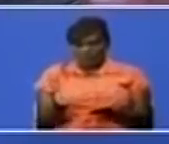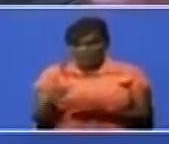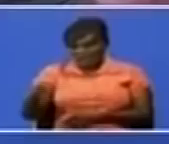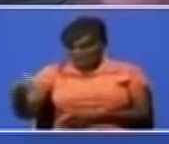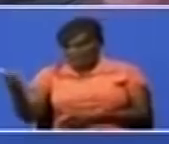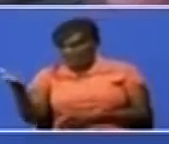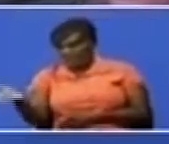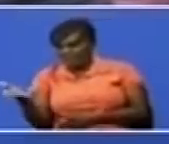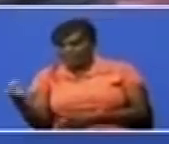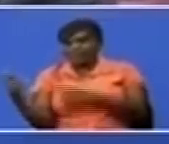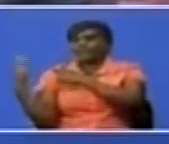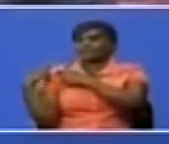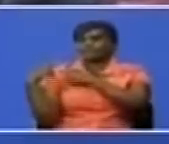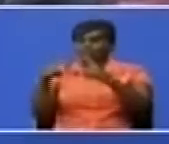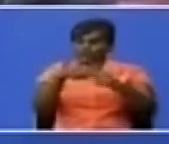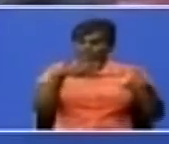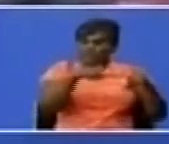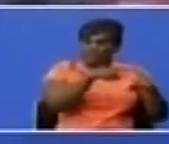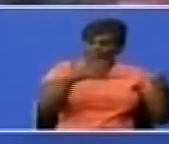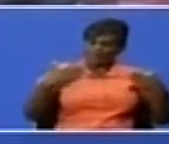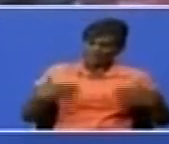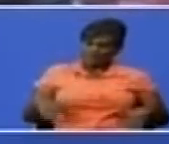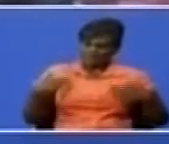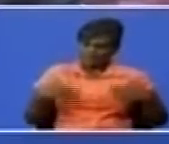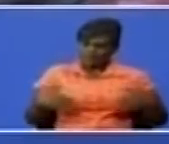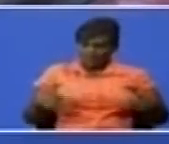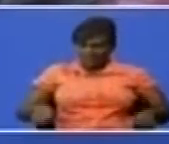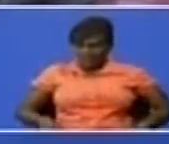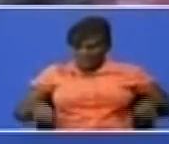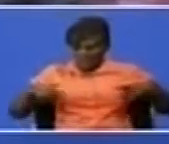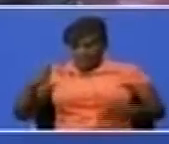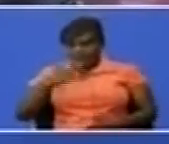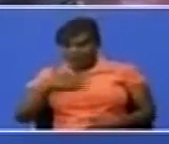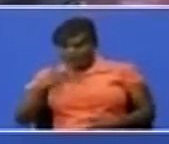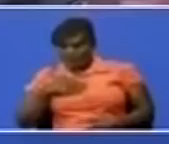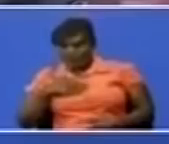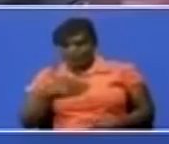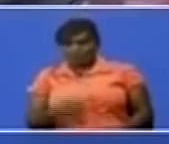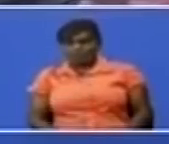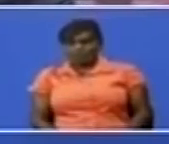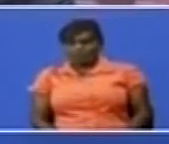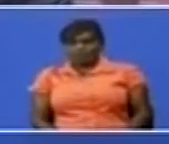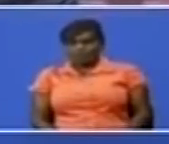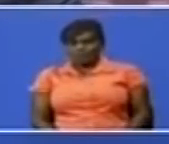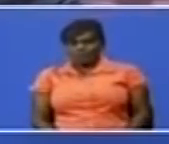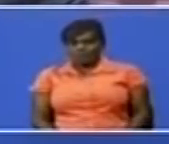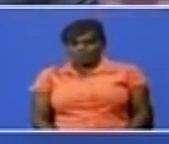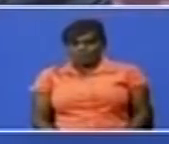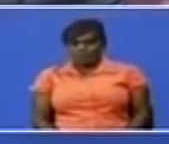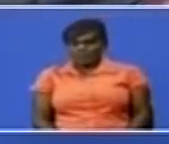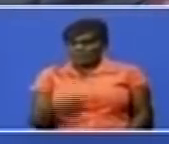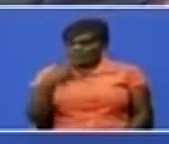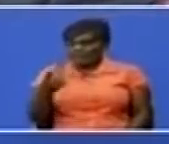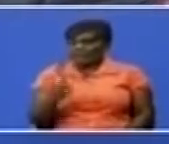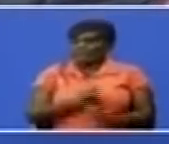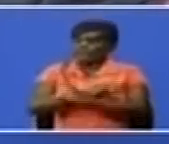honors is responsible for Kenyans, the security and for our lives and our property security. So it's him now to come out clearly